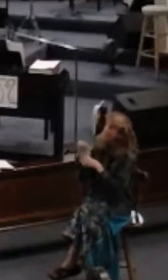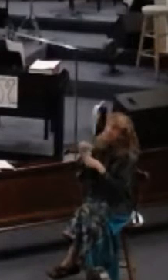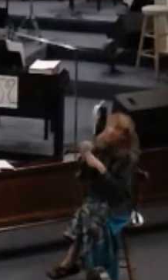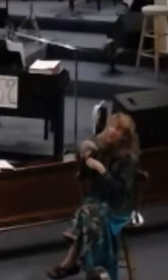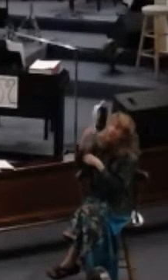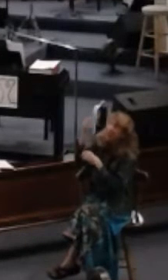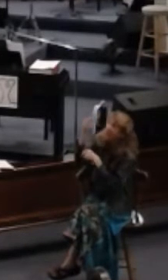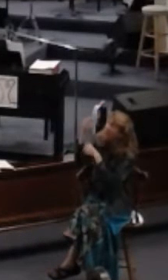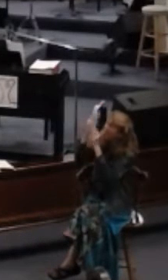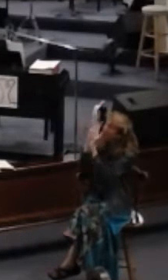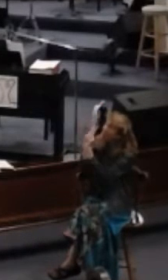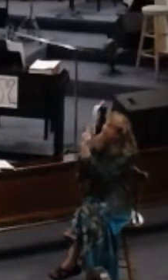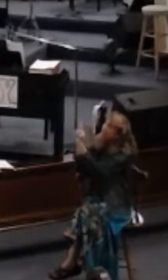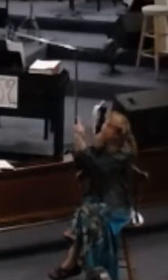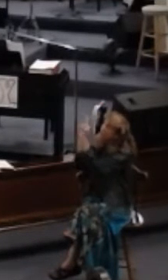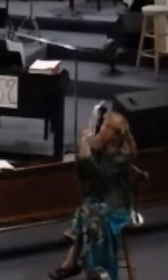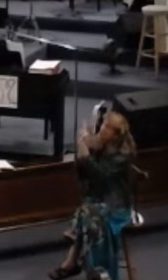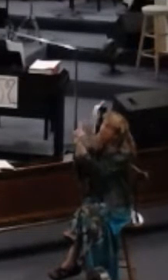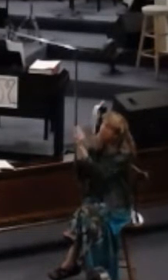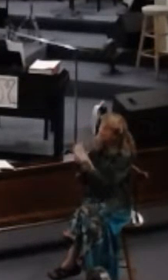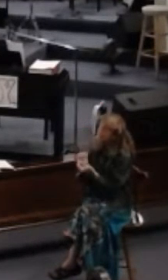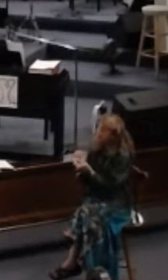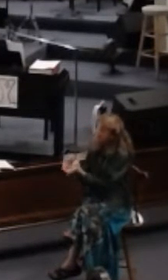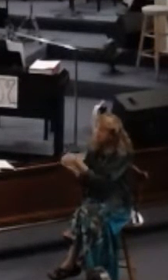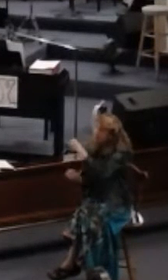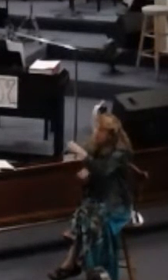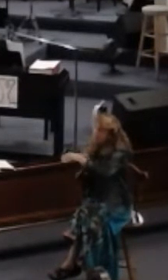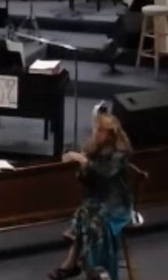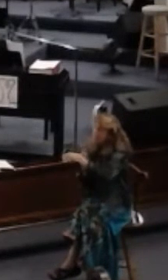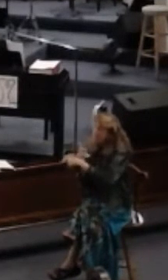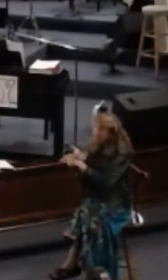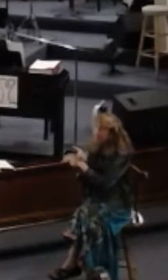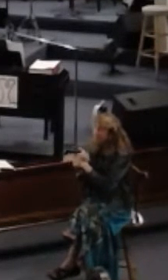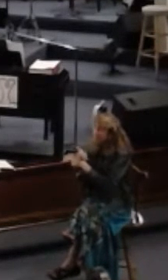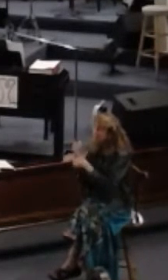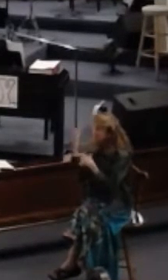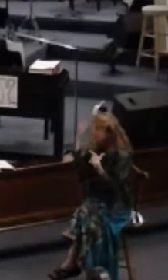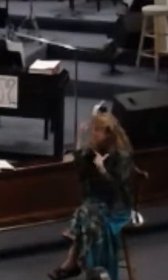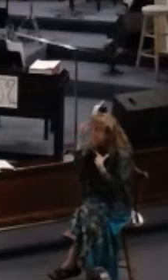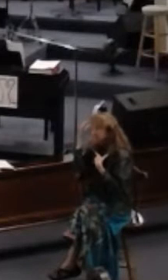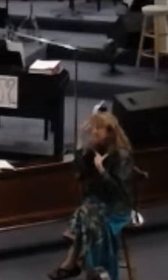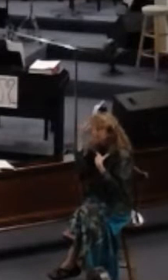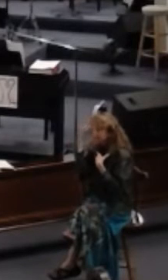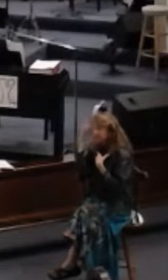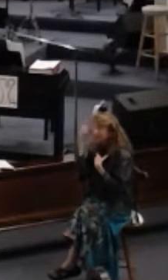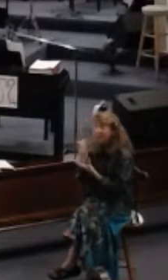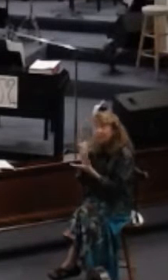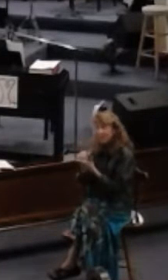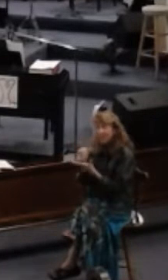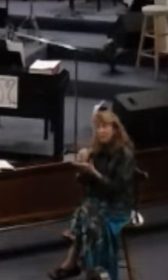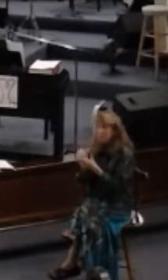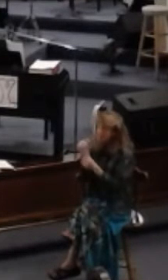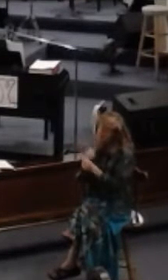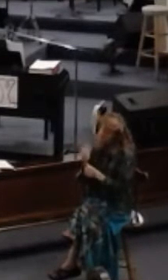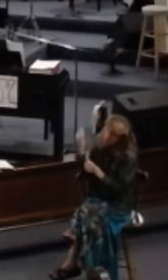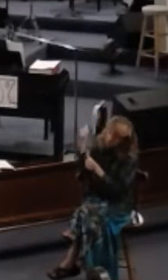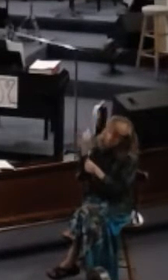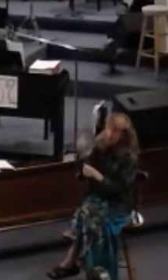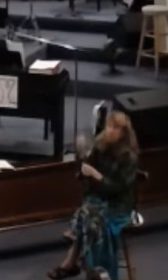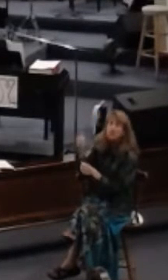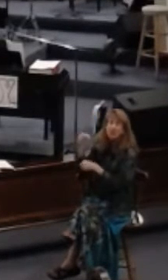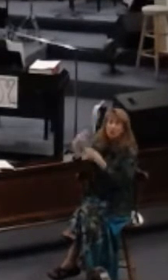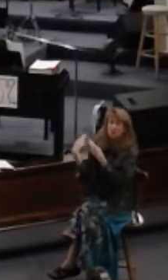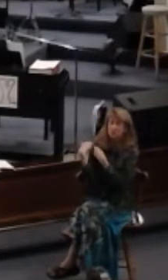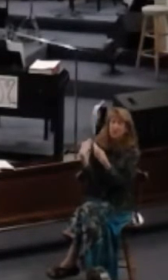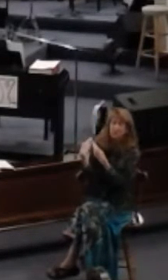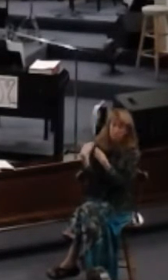Freely and lovingly, they gave basic care to the sick. Indeed, that was the top